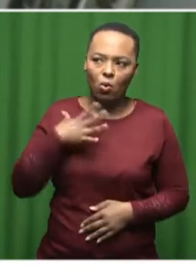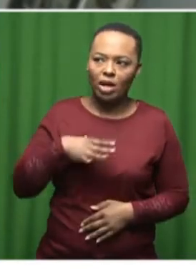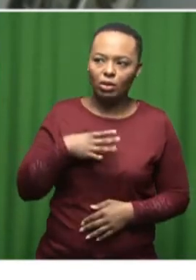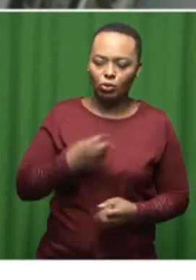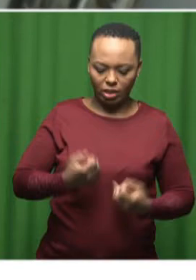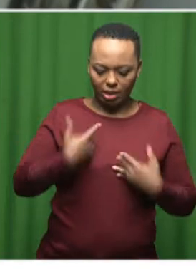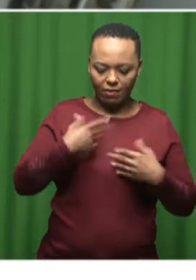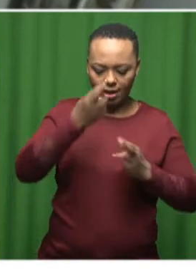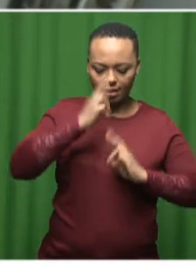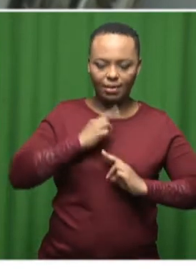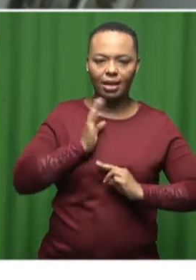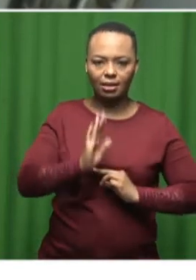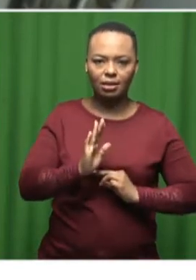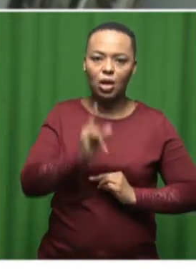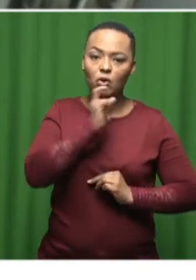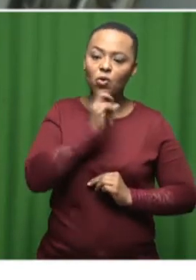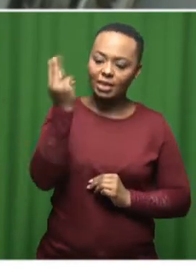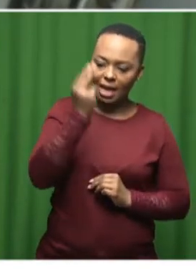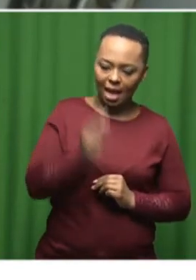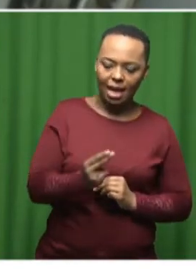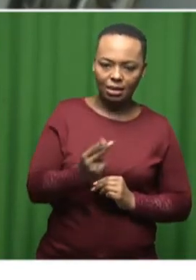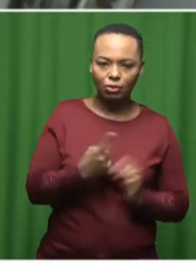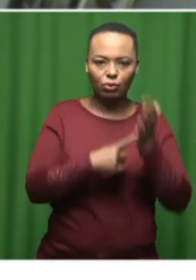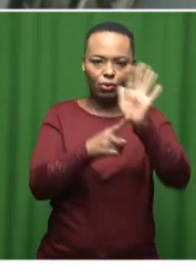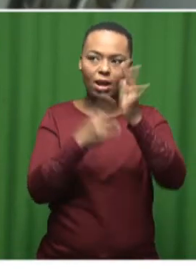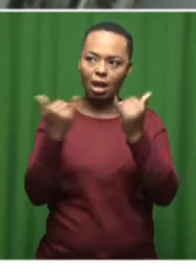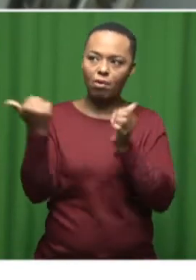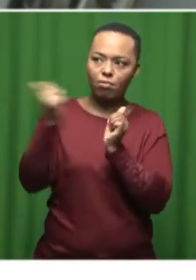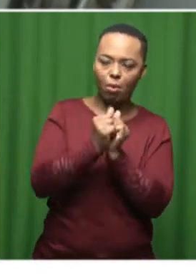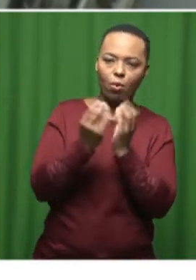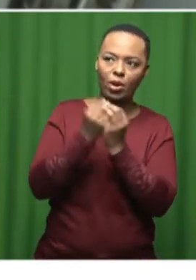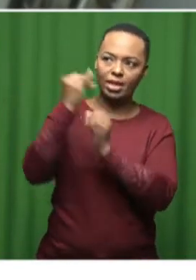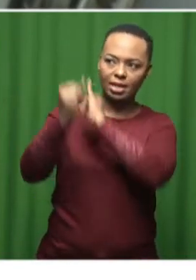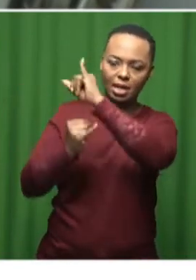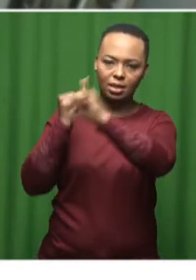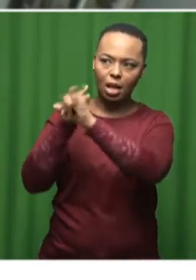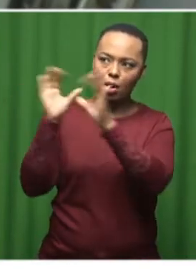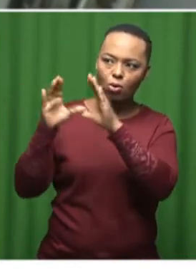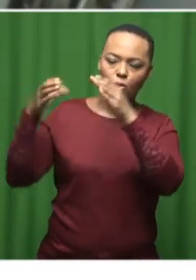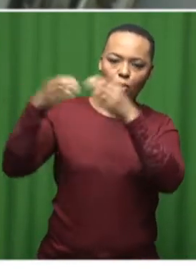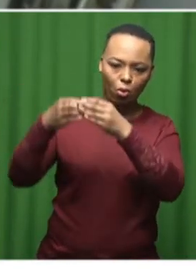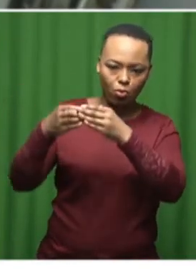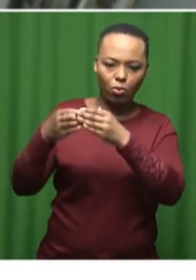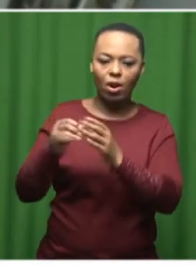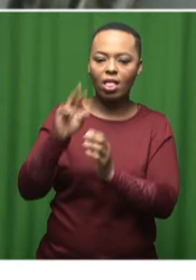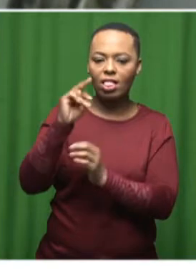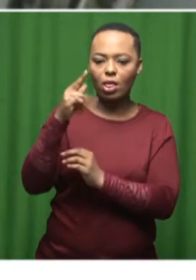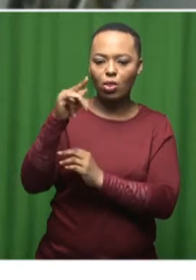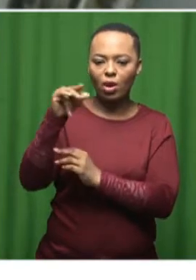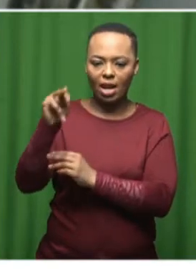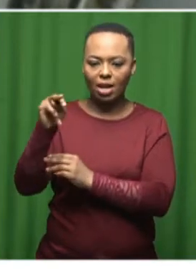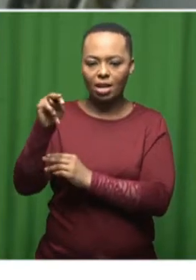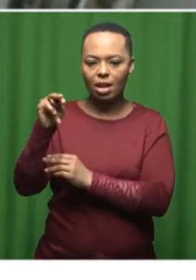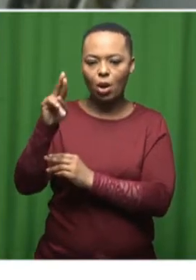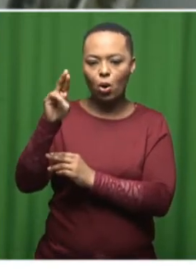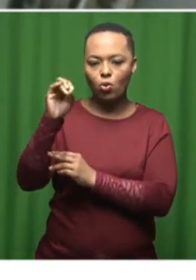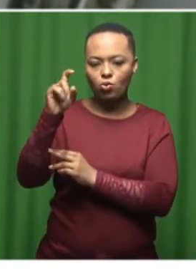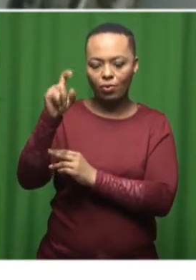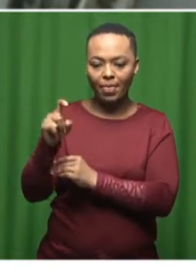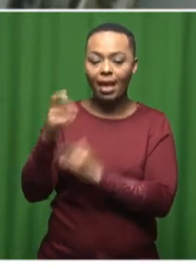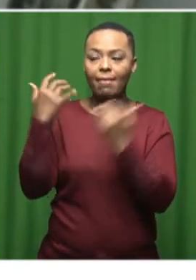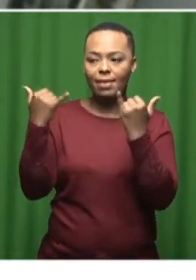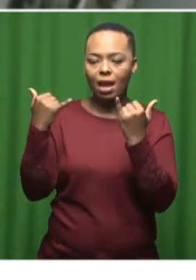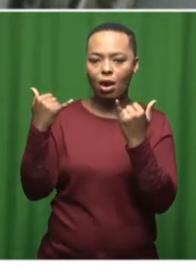vehicle. We have partnered now with the international group, Sensorium X, from all over the world, where we're